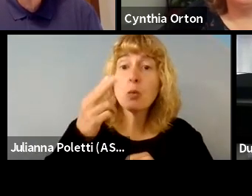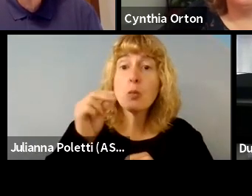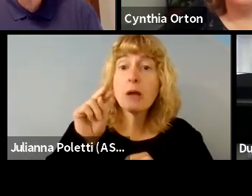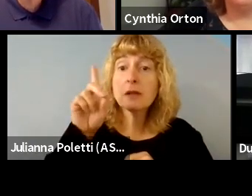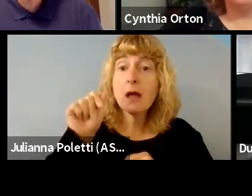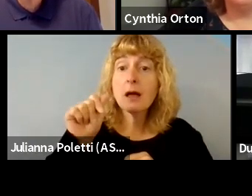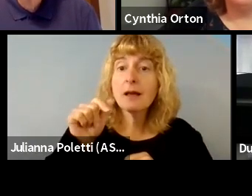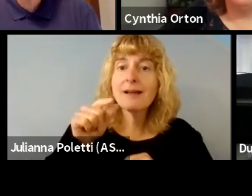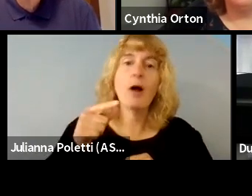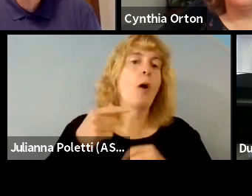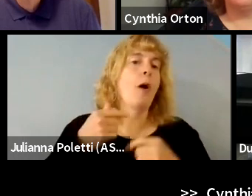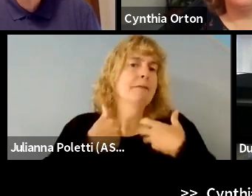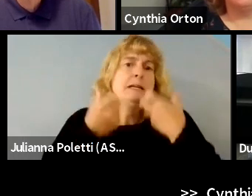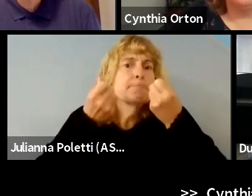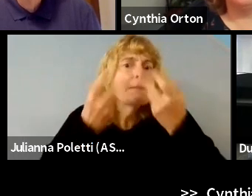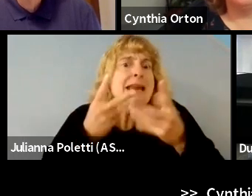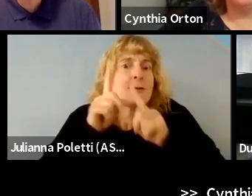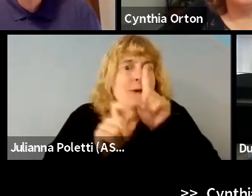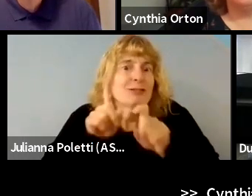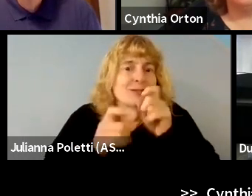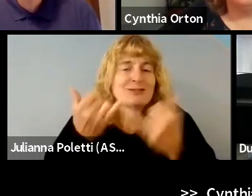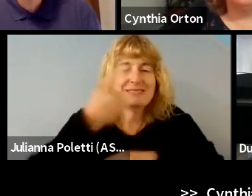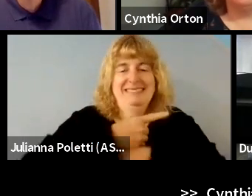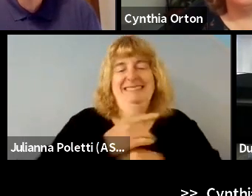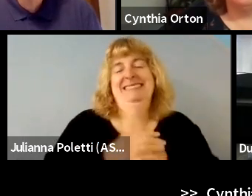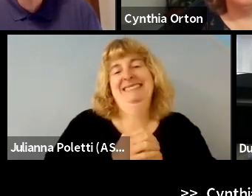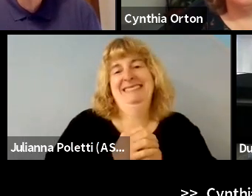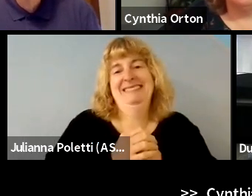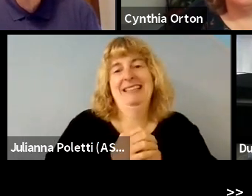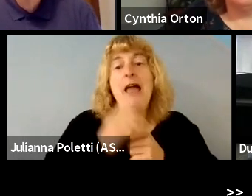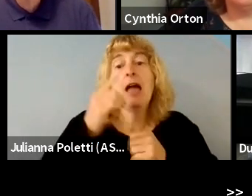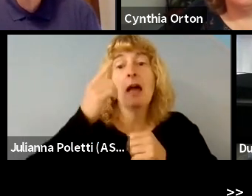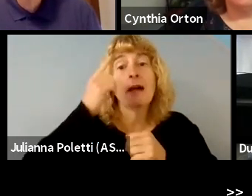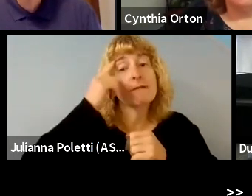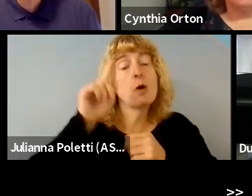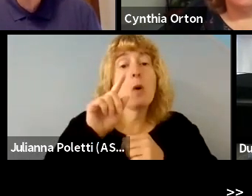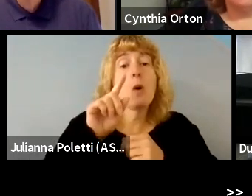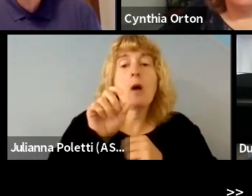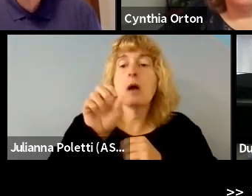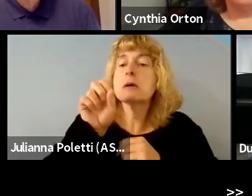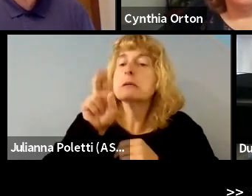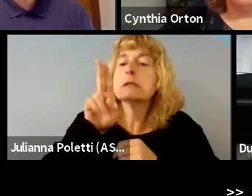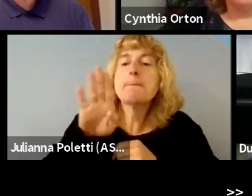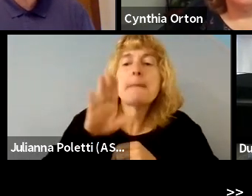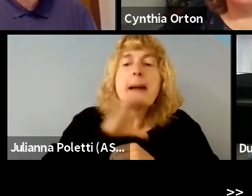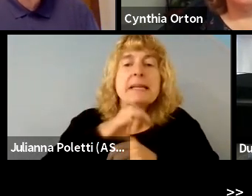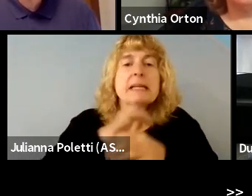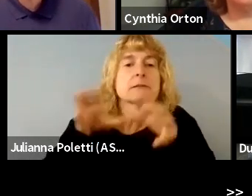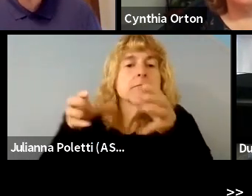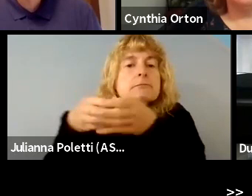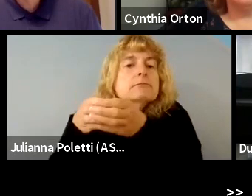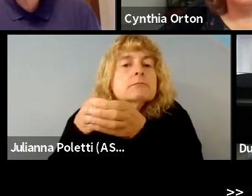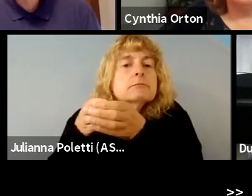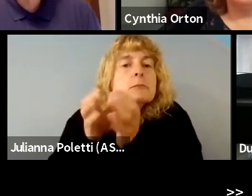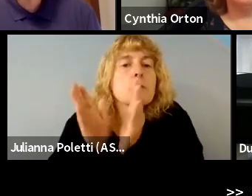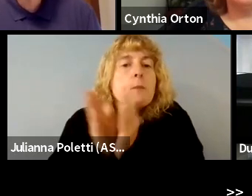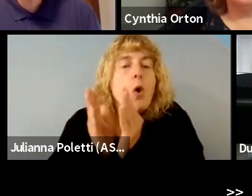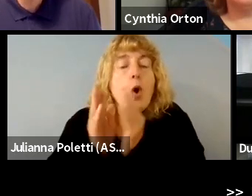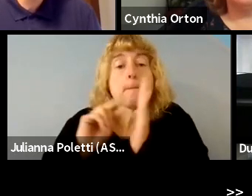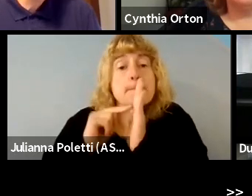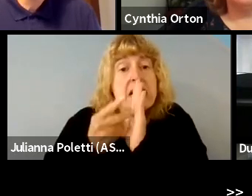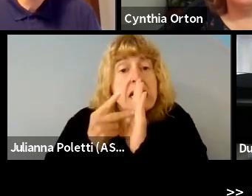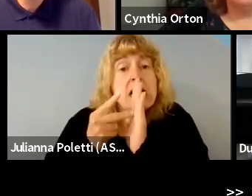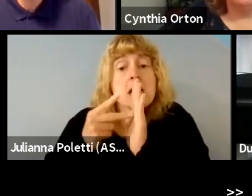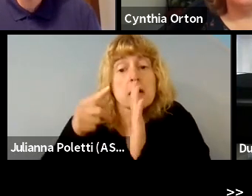I'm just full of questions today. So in terms of the subcommittee, are you talking a subcommittee